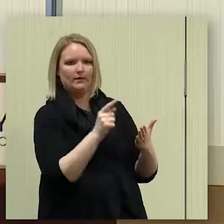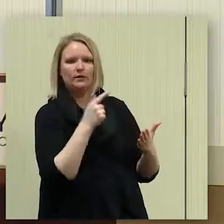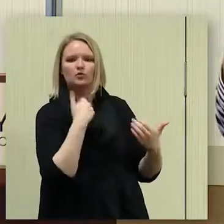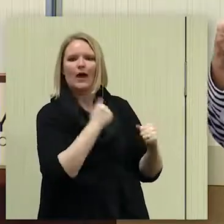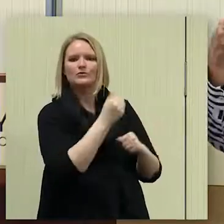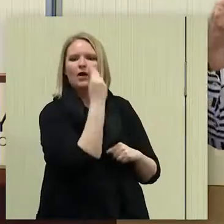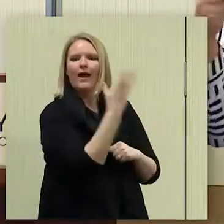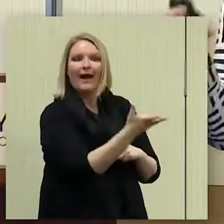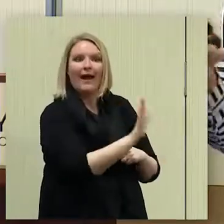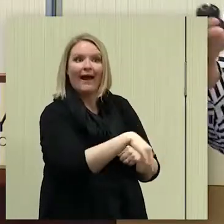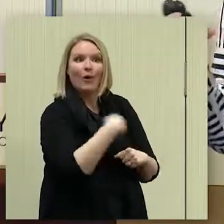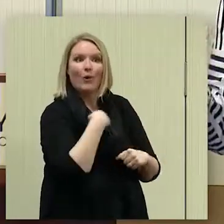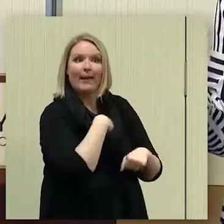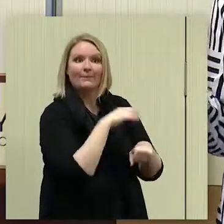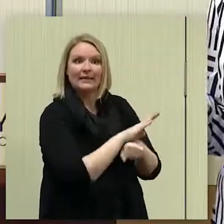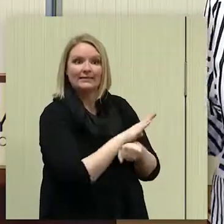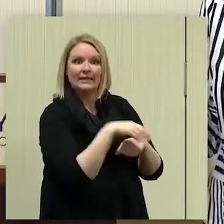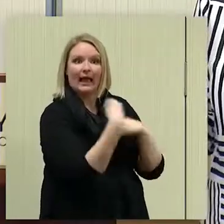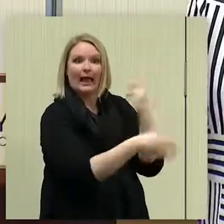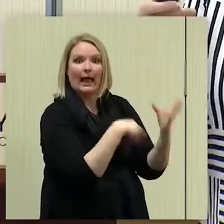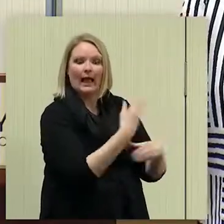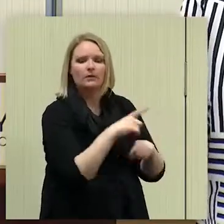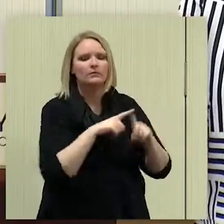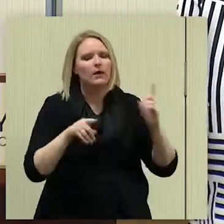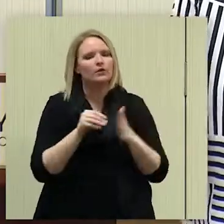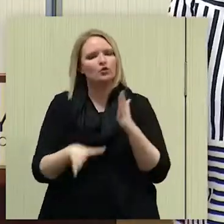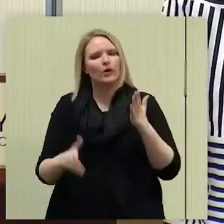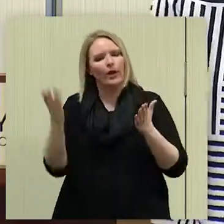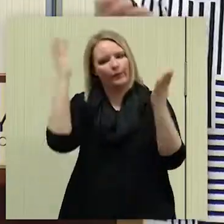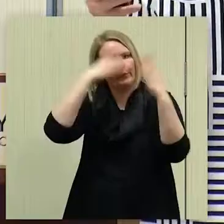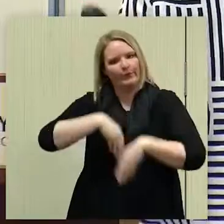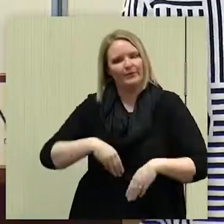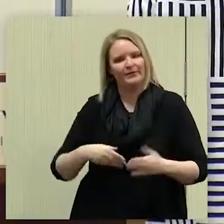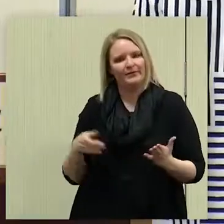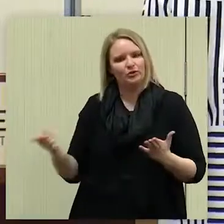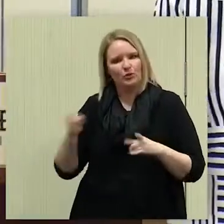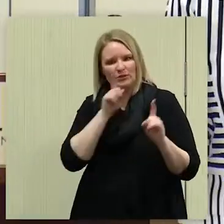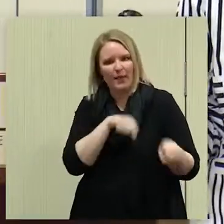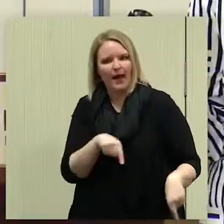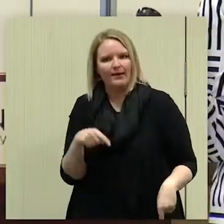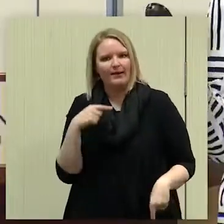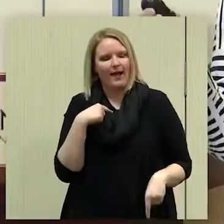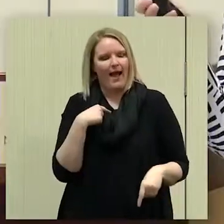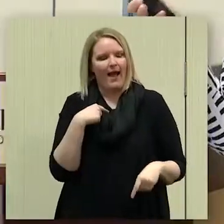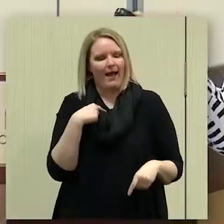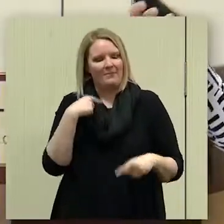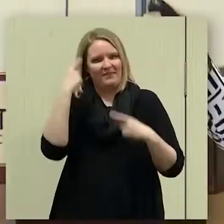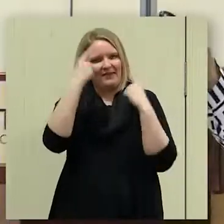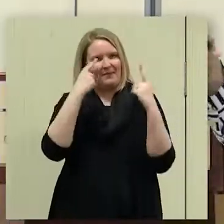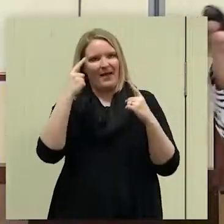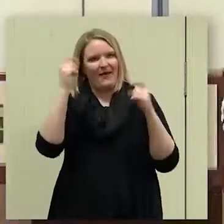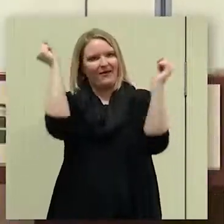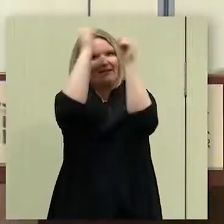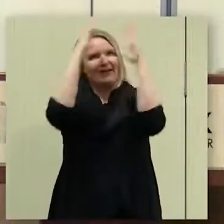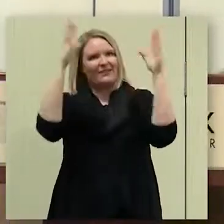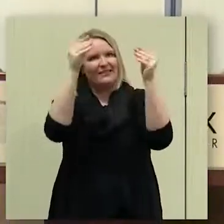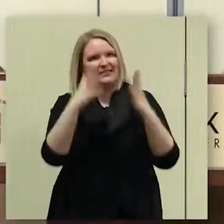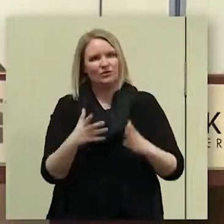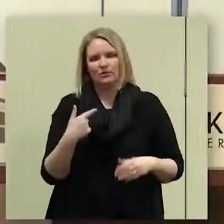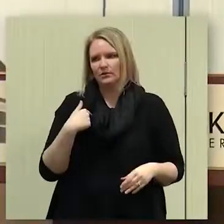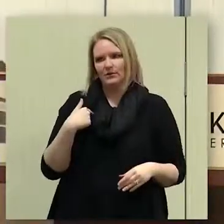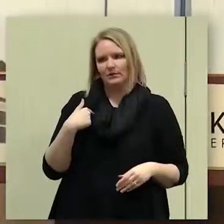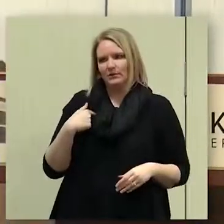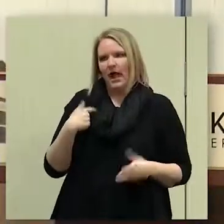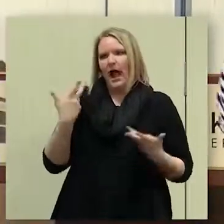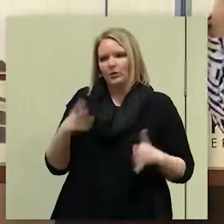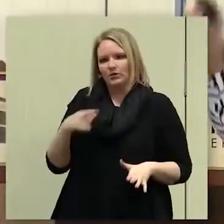of the language differences, my student didn't pick up on that and responded. And I could just imagine the teacher going, I just said, we don't want you here the